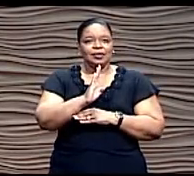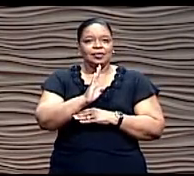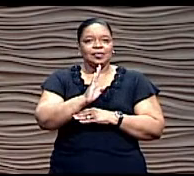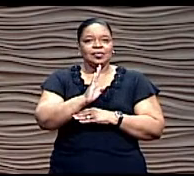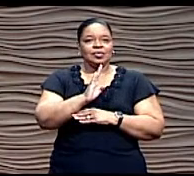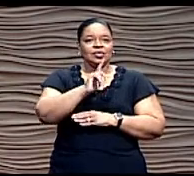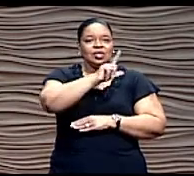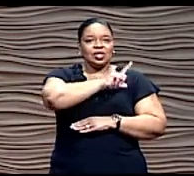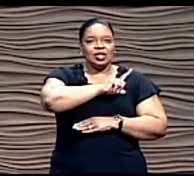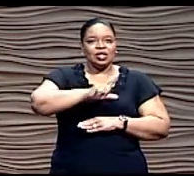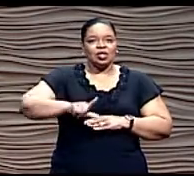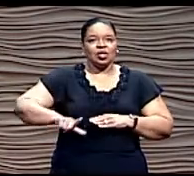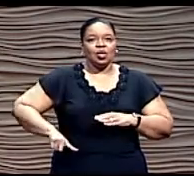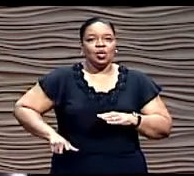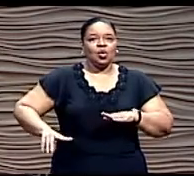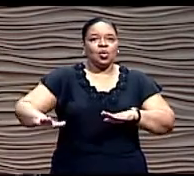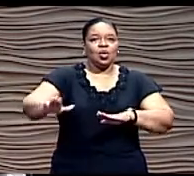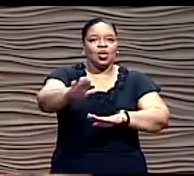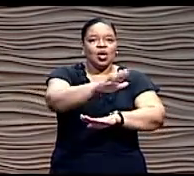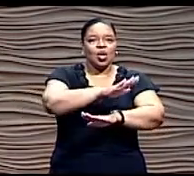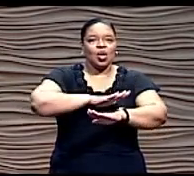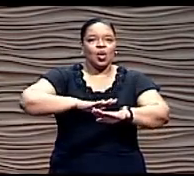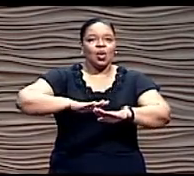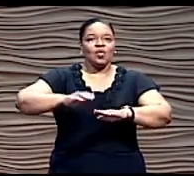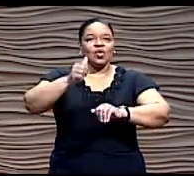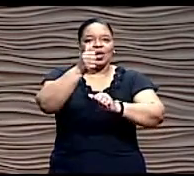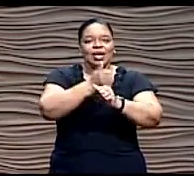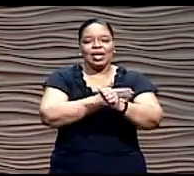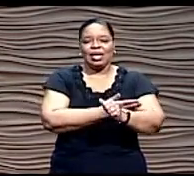is Lord over everything.